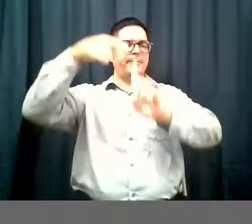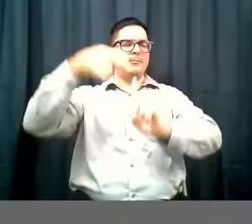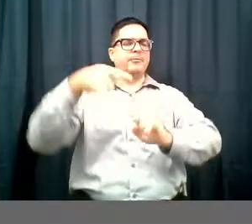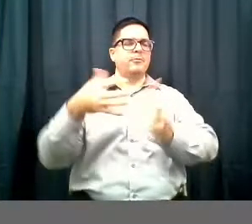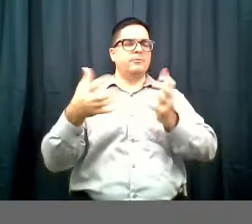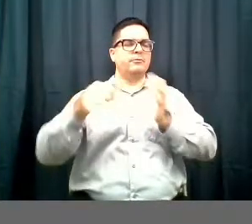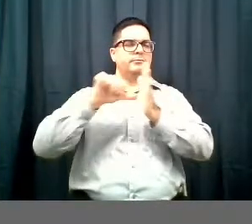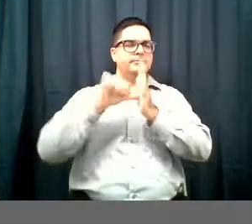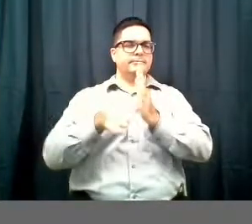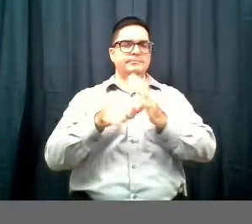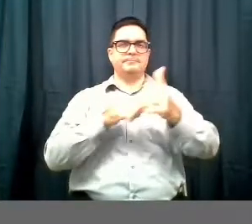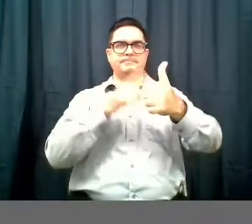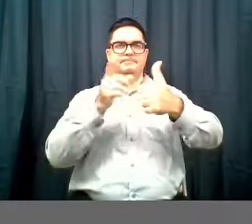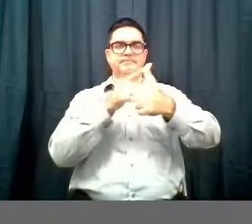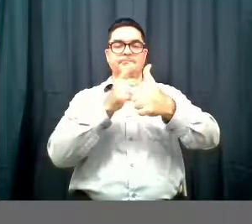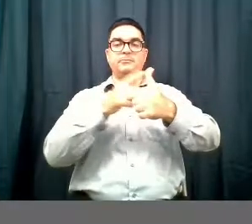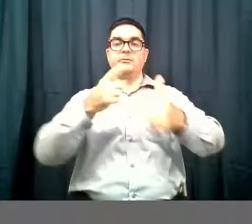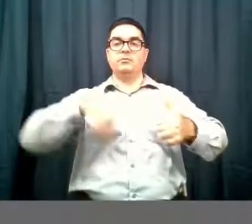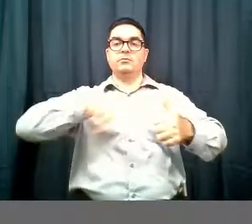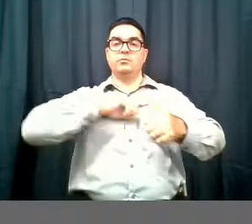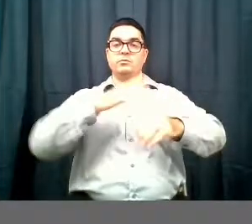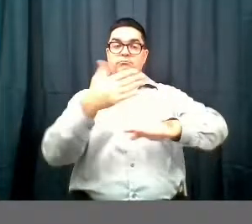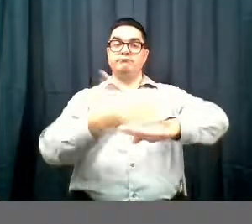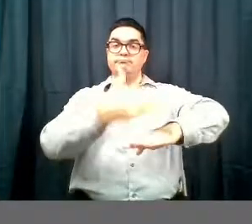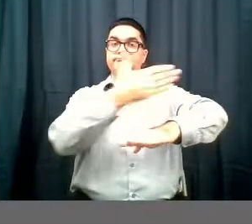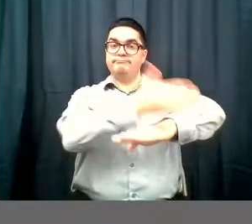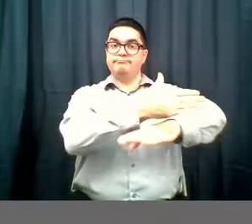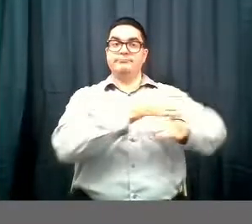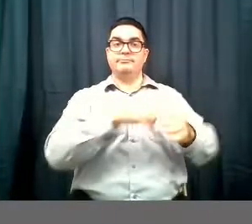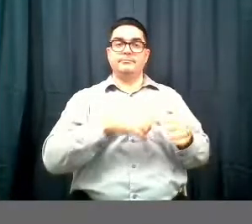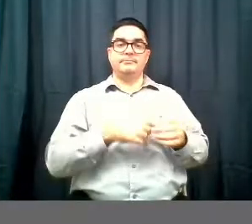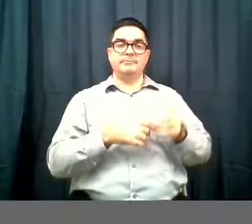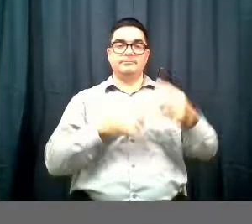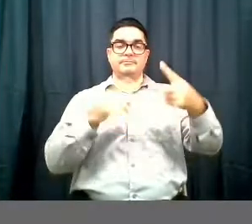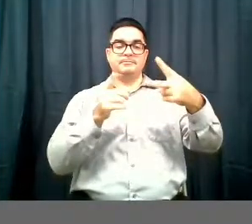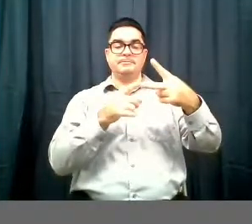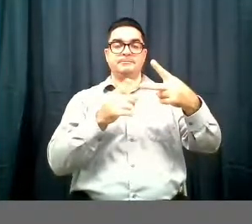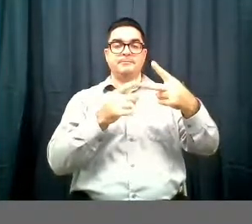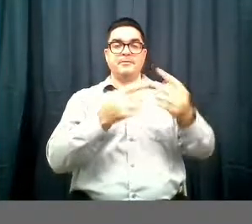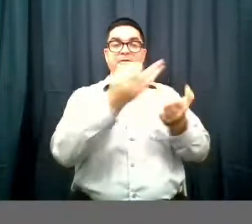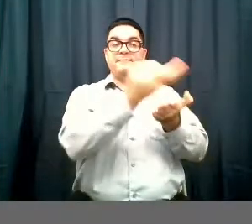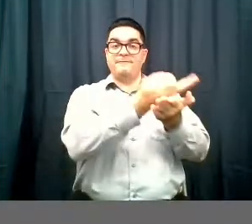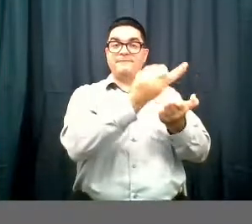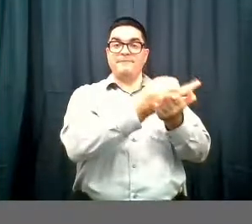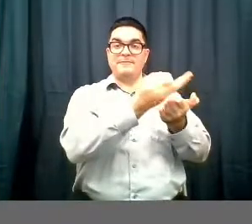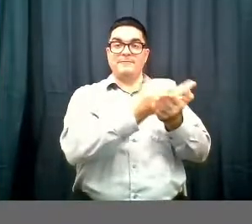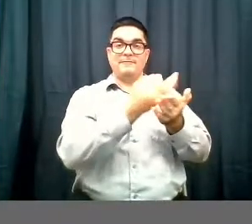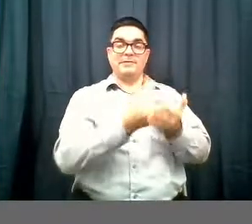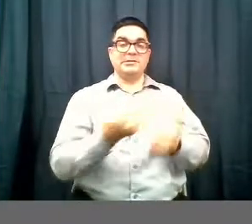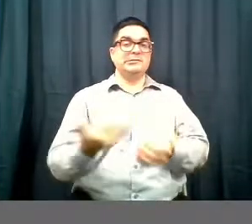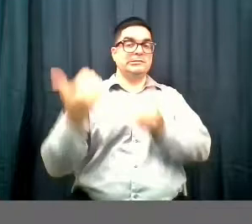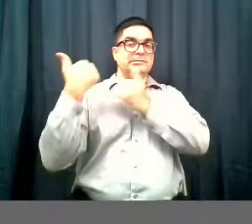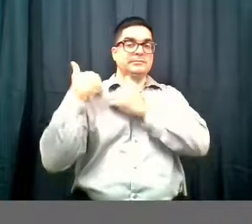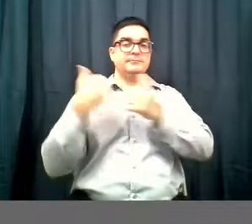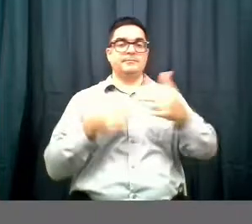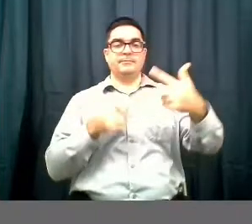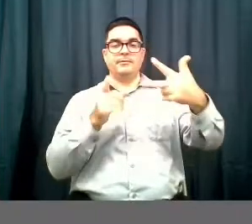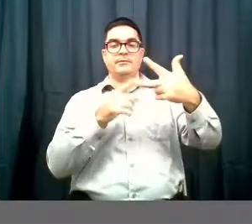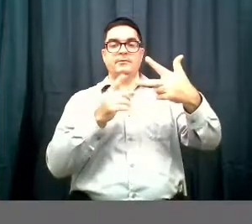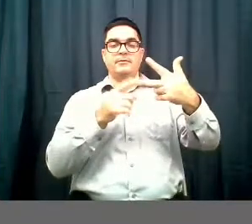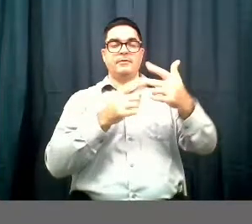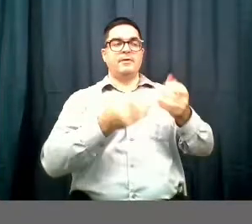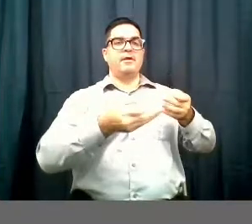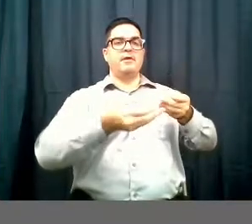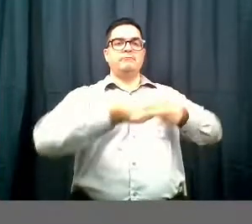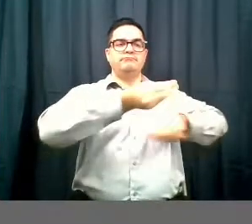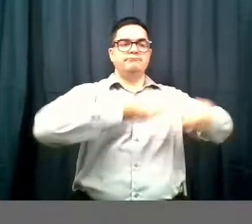significant progress on achieving consensual debt restructurings. Second, fiscal accountability. Third, financial transparency. And